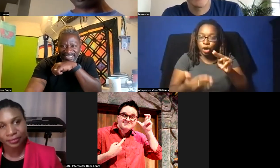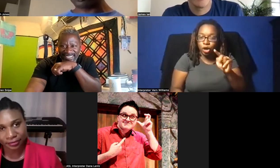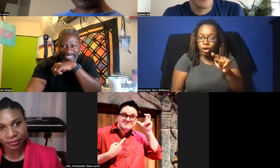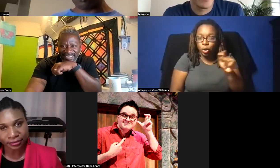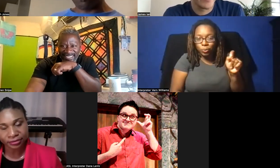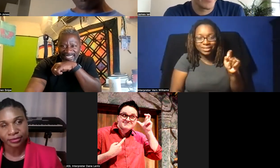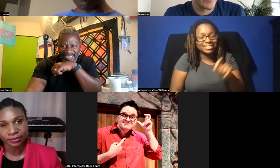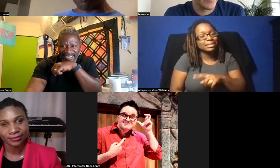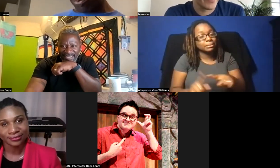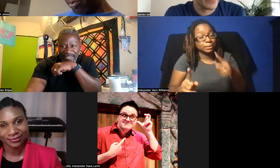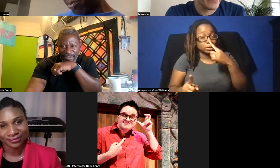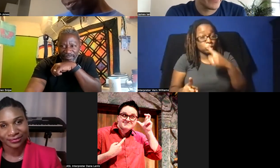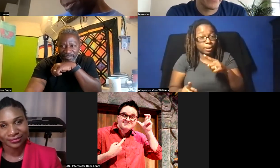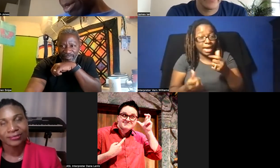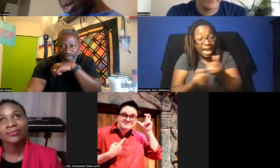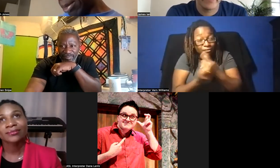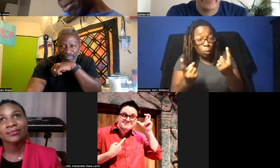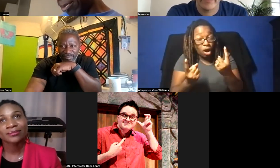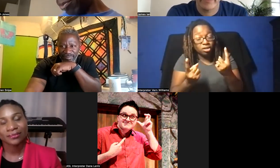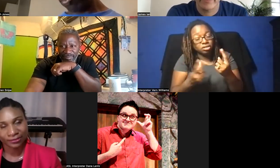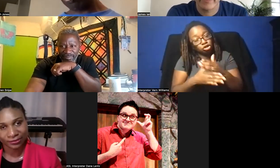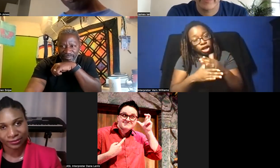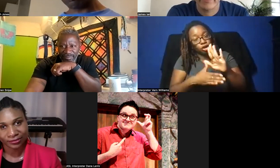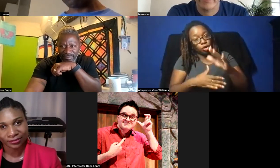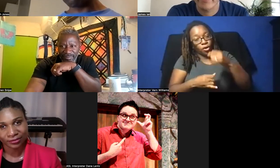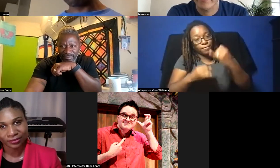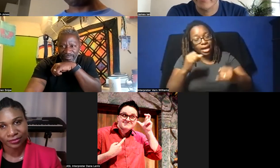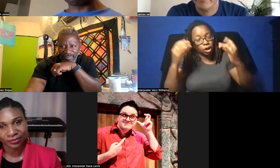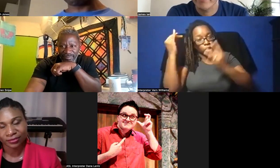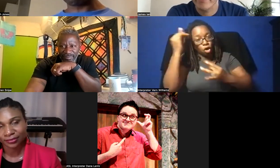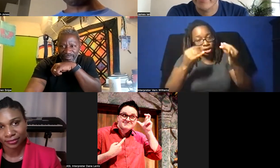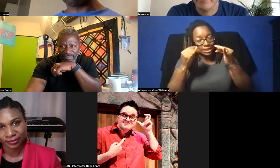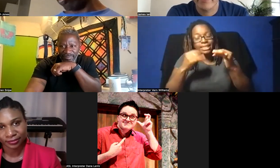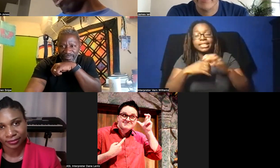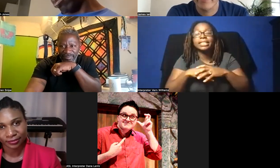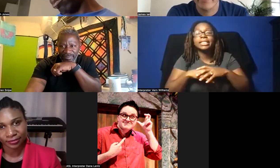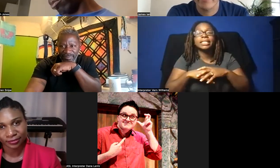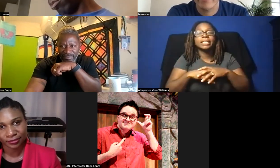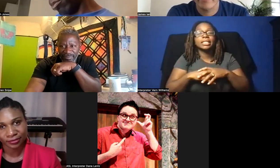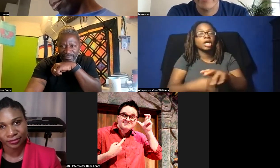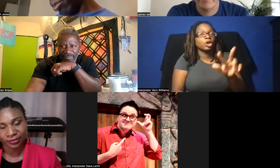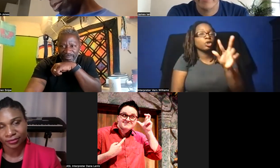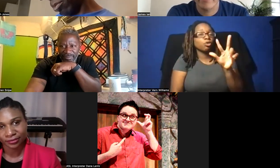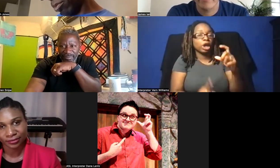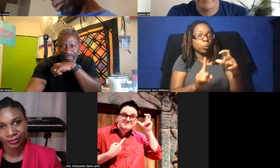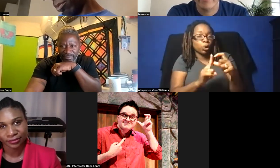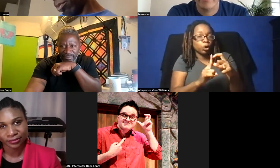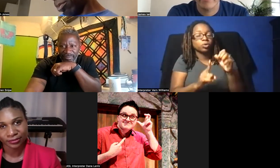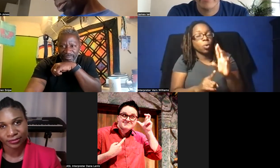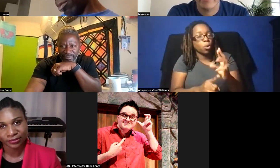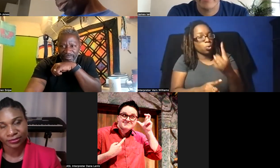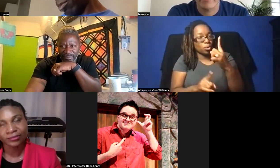if you can share some final thoughts in a specific way. Can you give me 3 words or 1